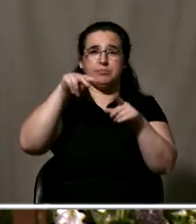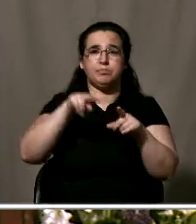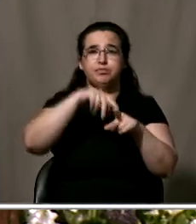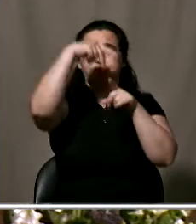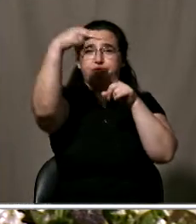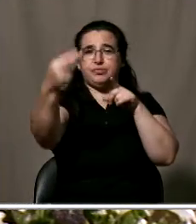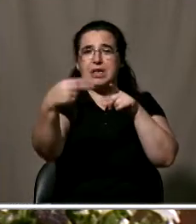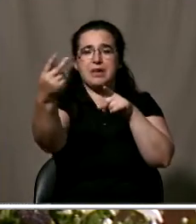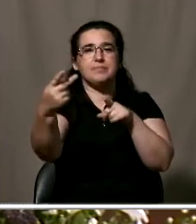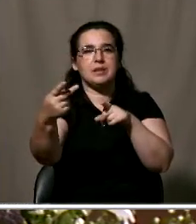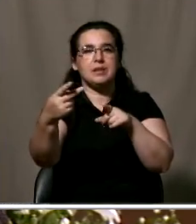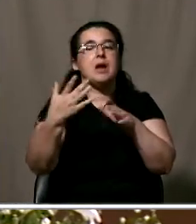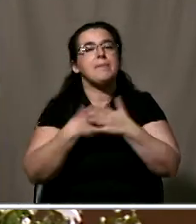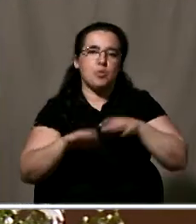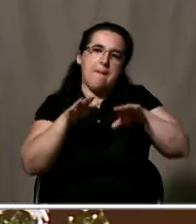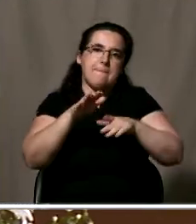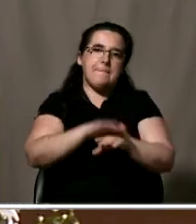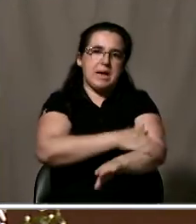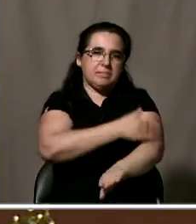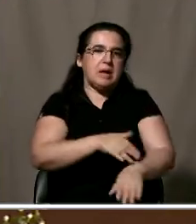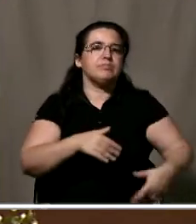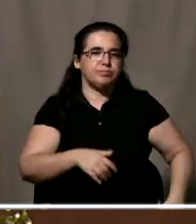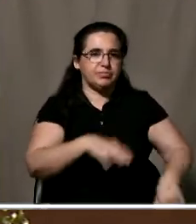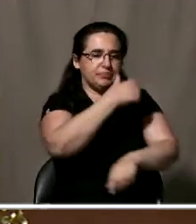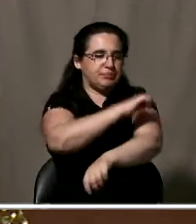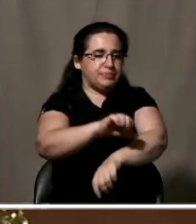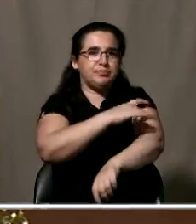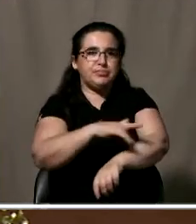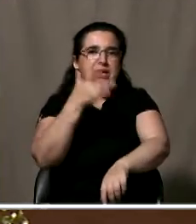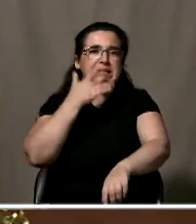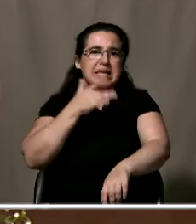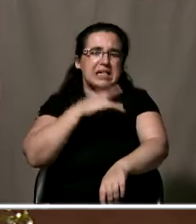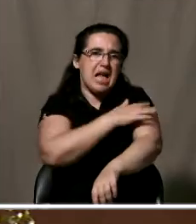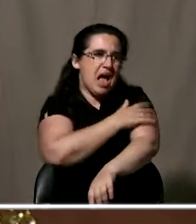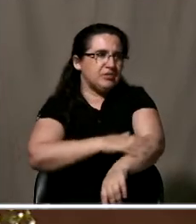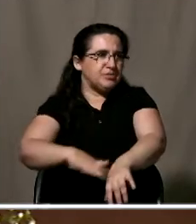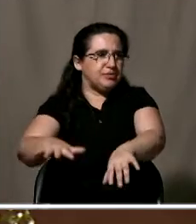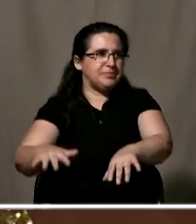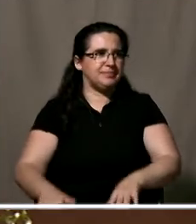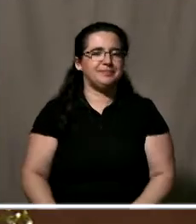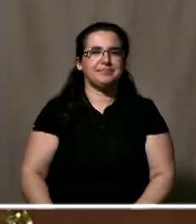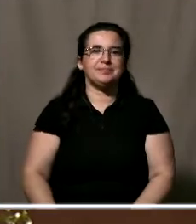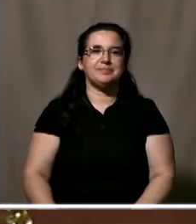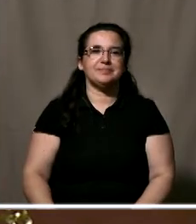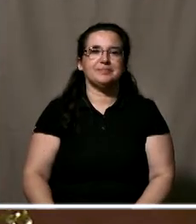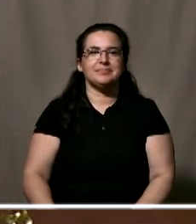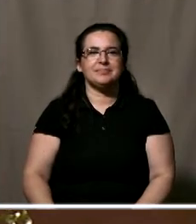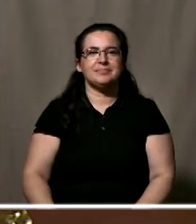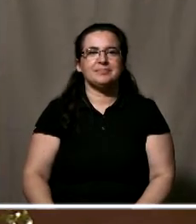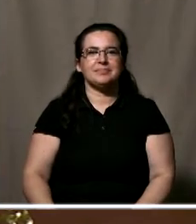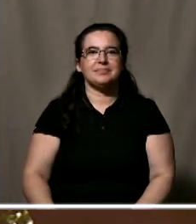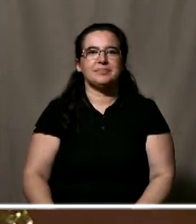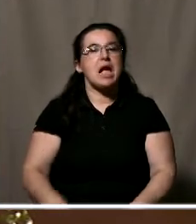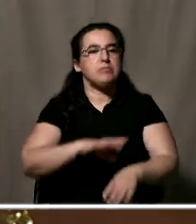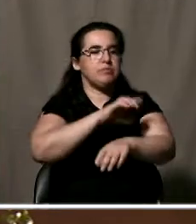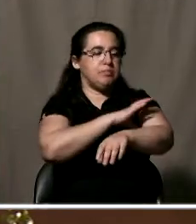his legs. Magoou a sua perna. And he's lying there all bloody. E agora ele está lá no chão, deitado, enfim, com sangue a sair da perna. I ran over wondering if he broke